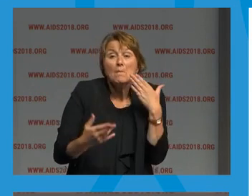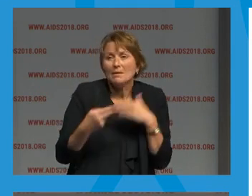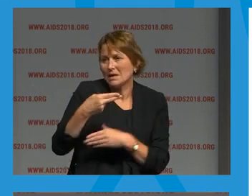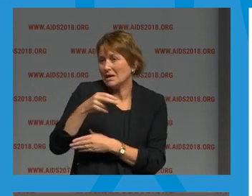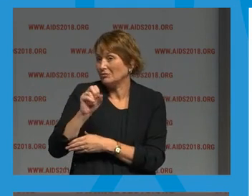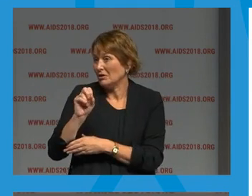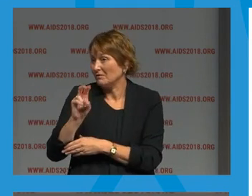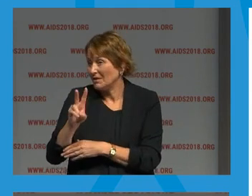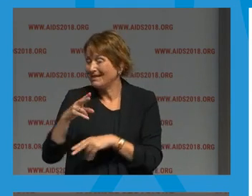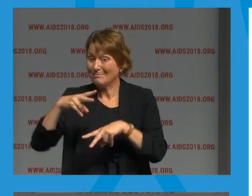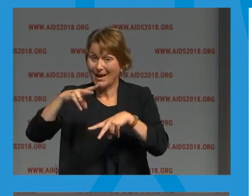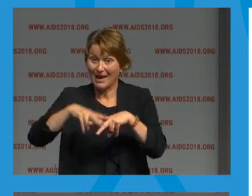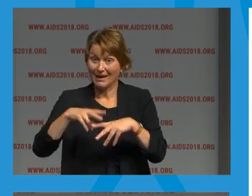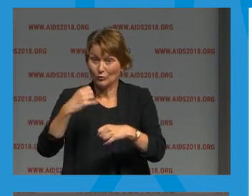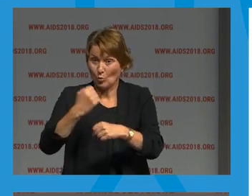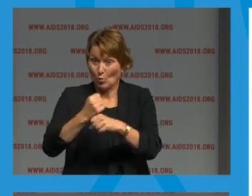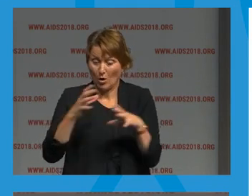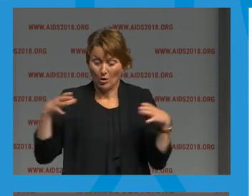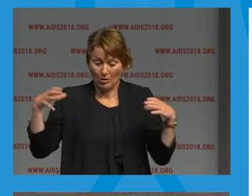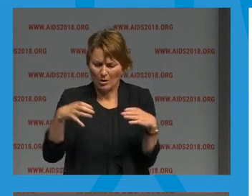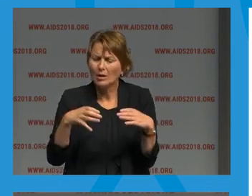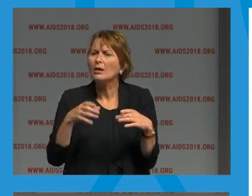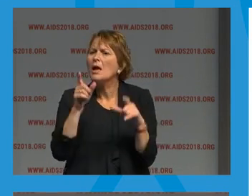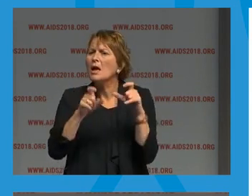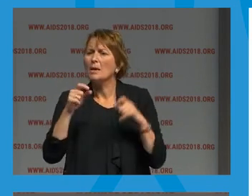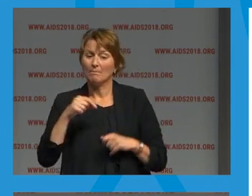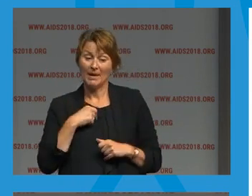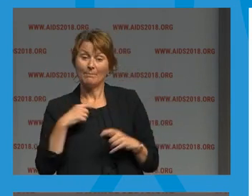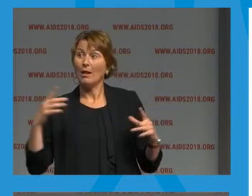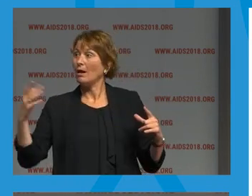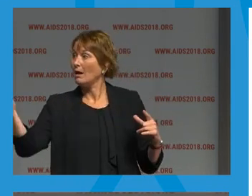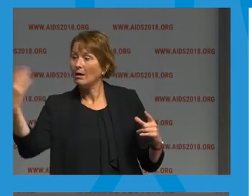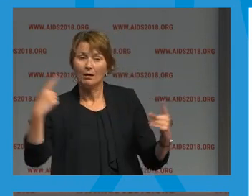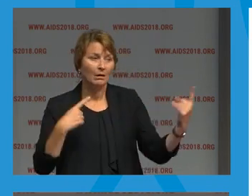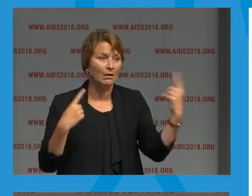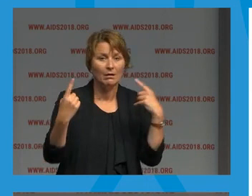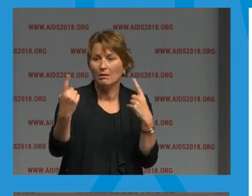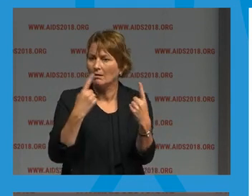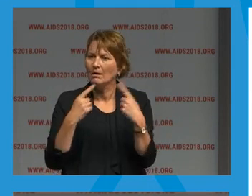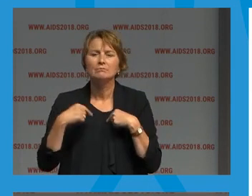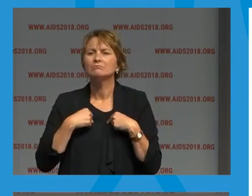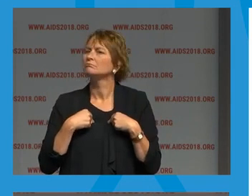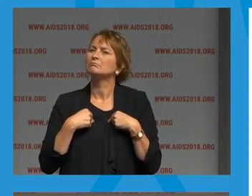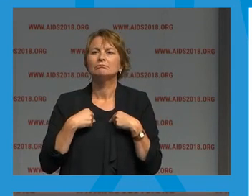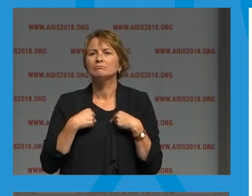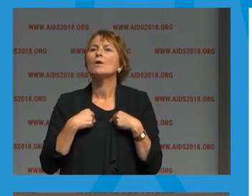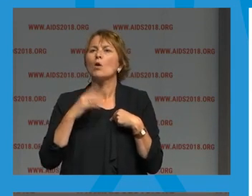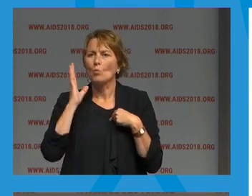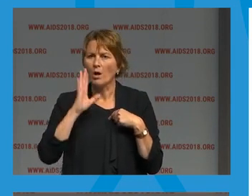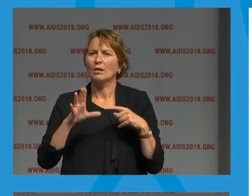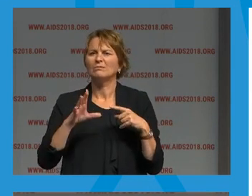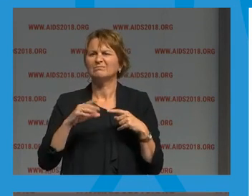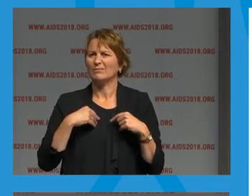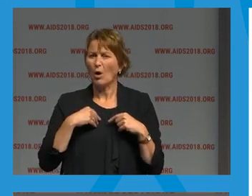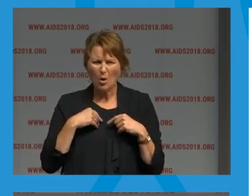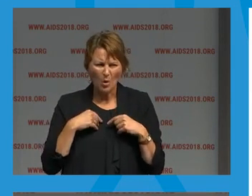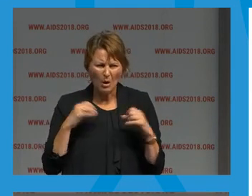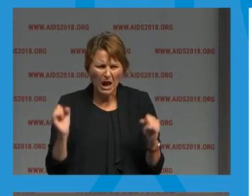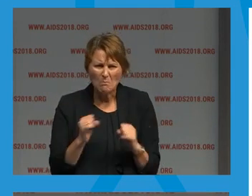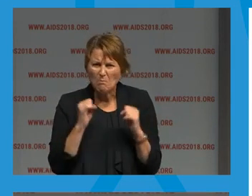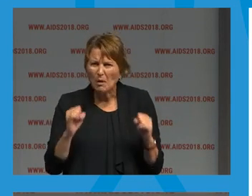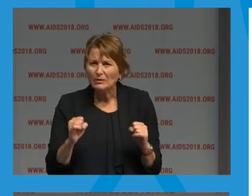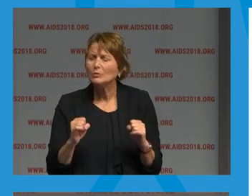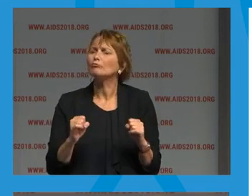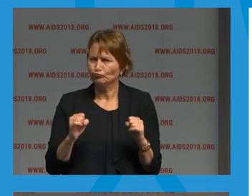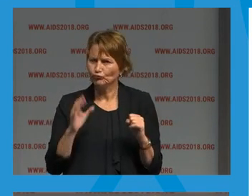work has drawn together people who refuse to accept the unacceptable and who continue to believe that